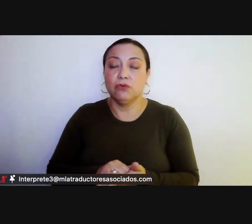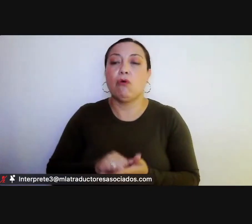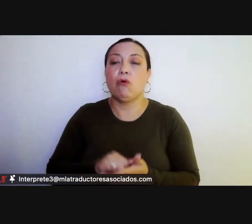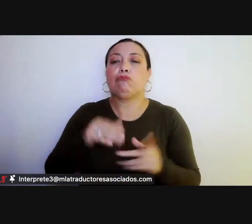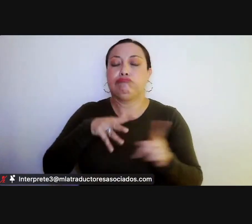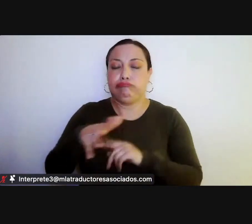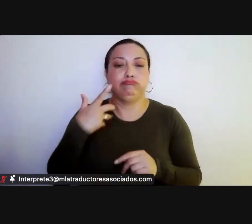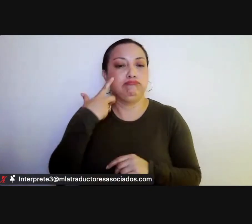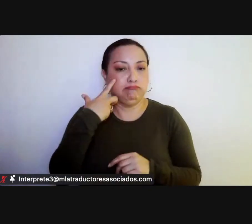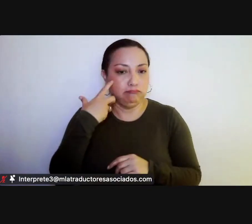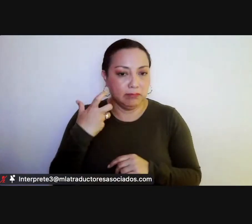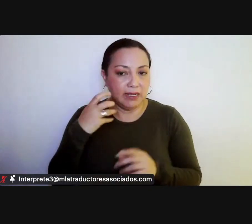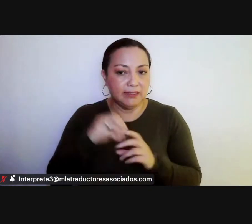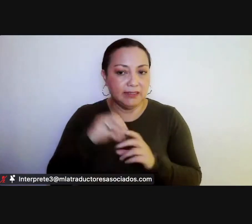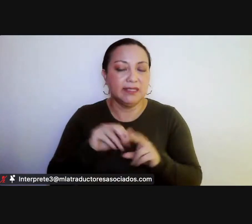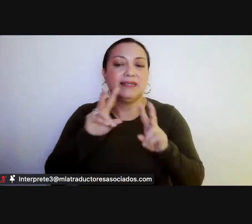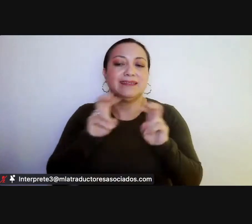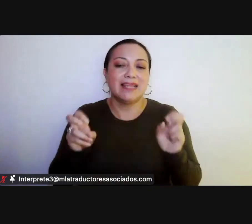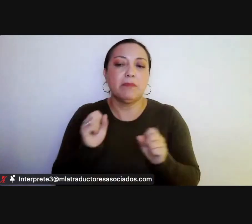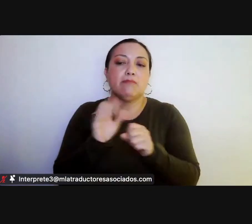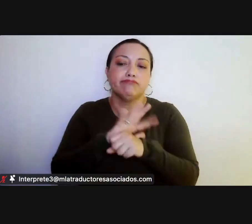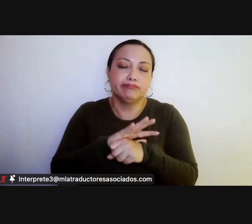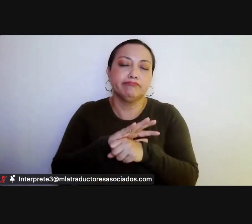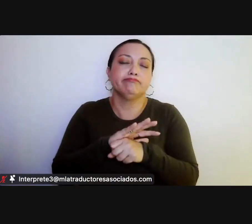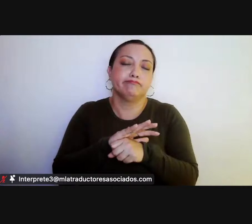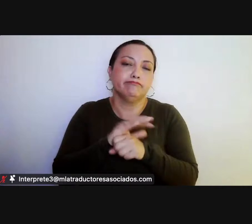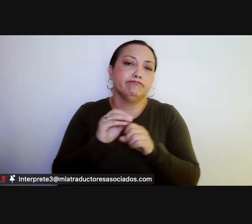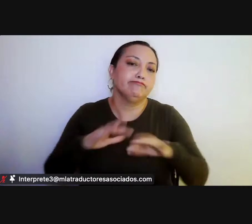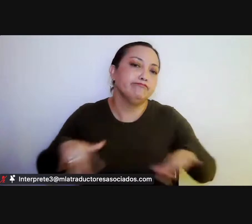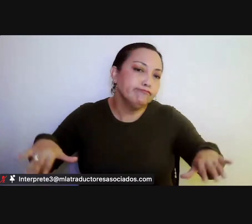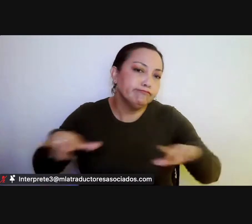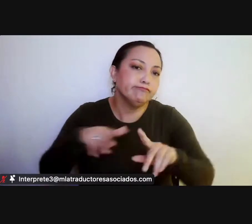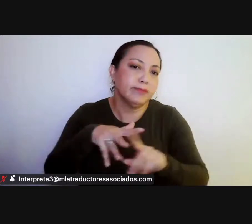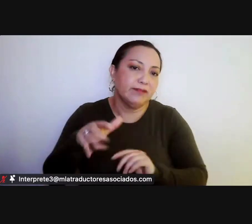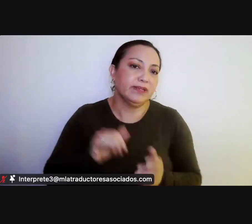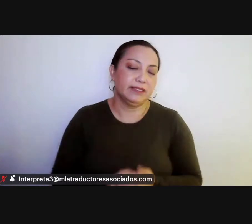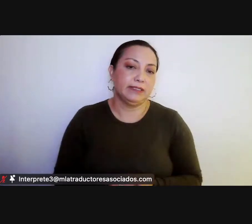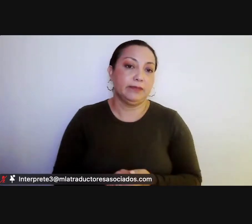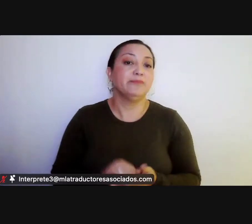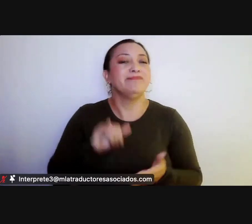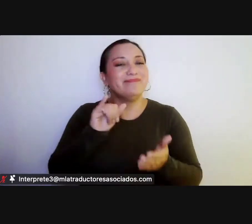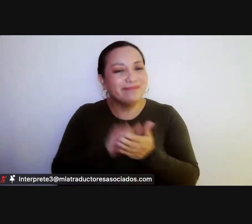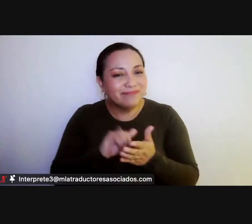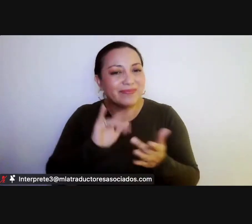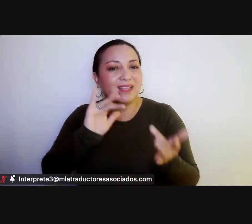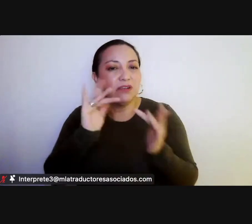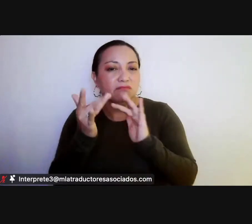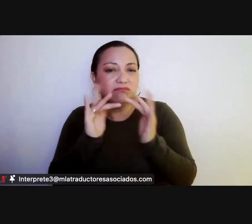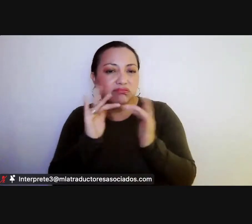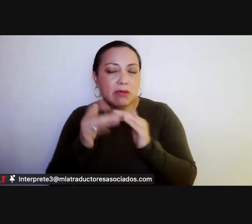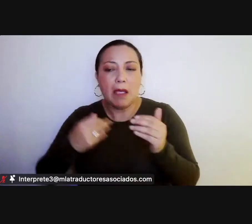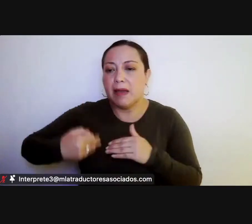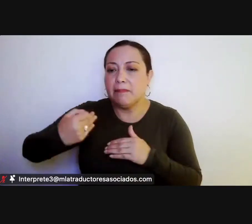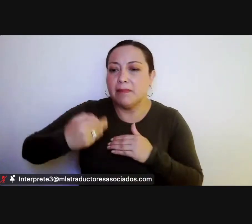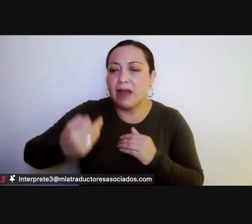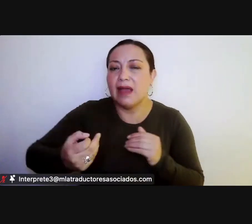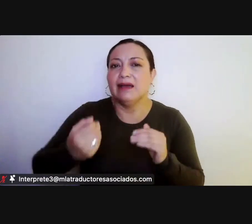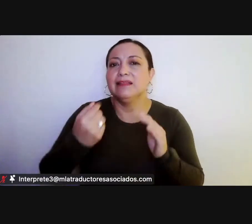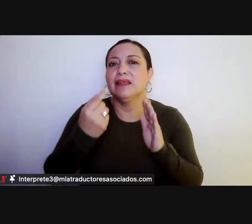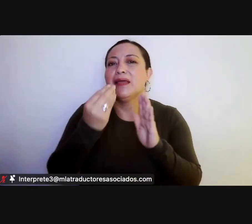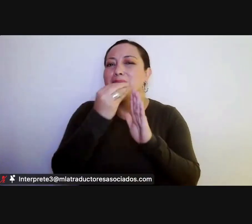counterplaced, and has been exacerbated in the scope of the pandemic. With